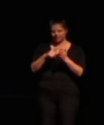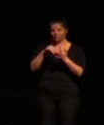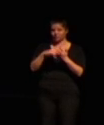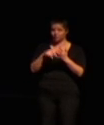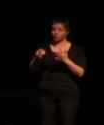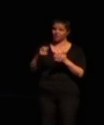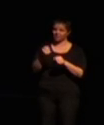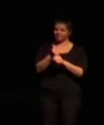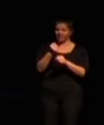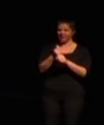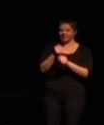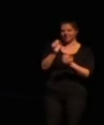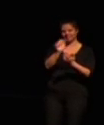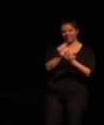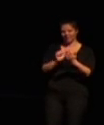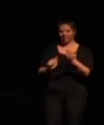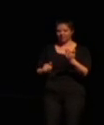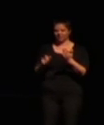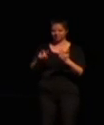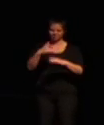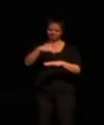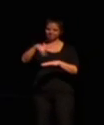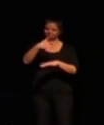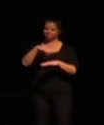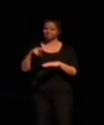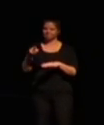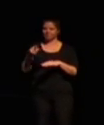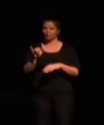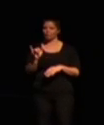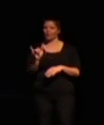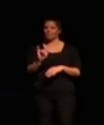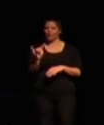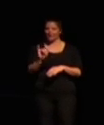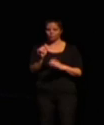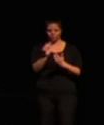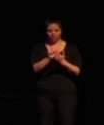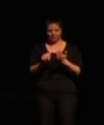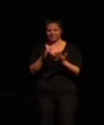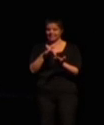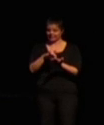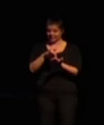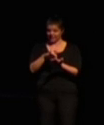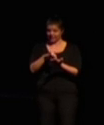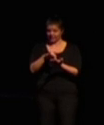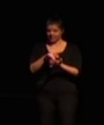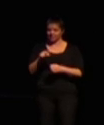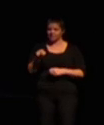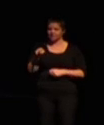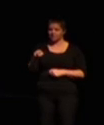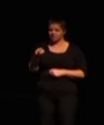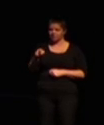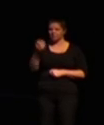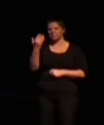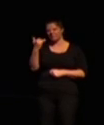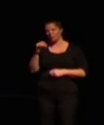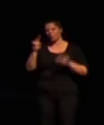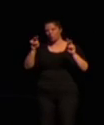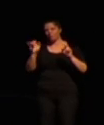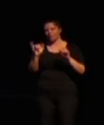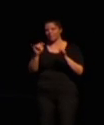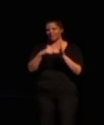this after I did a performance at the Fremantle Arts Centre, which used to be the Fremantle